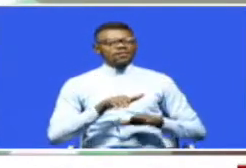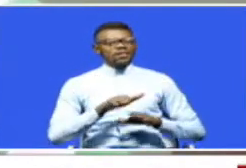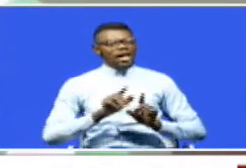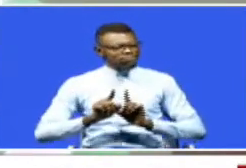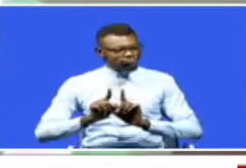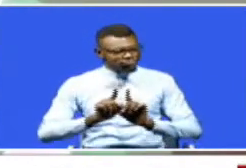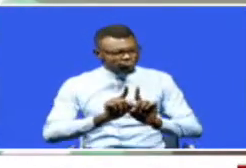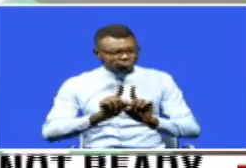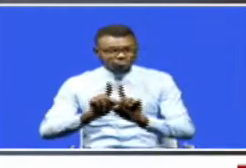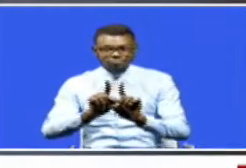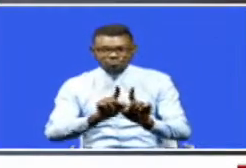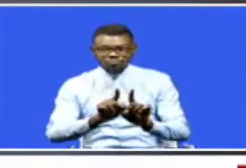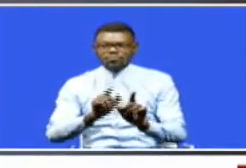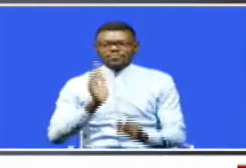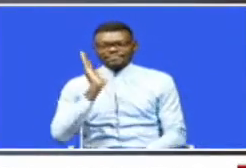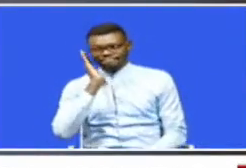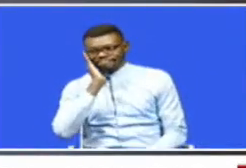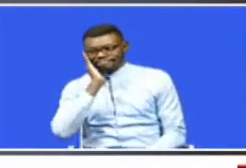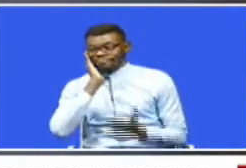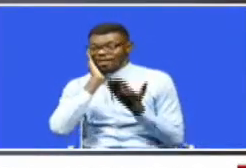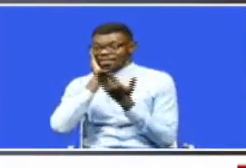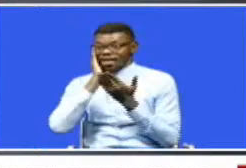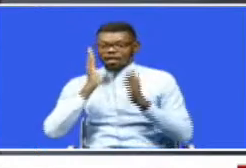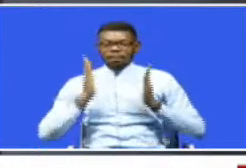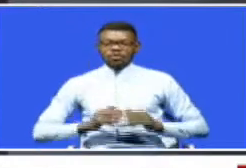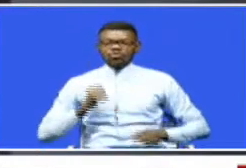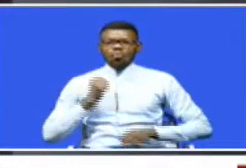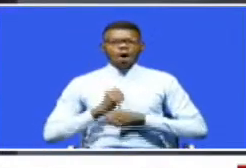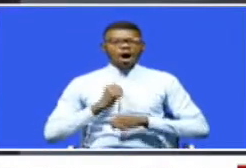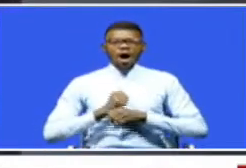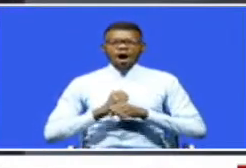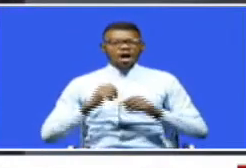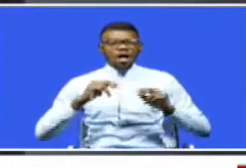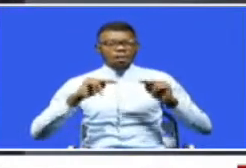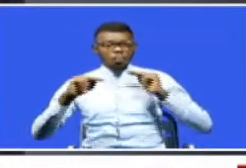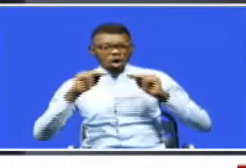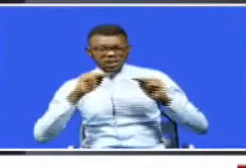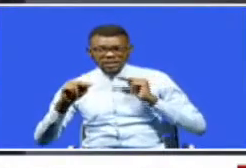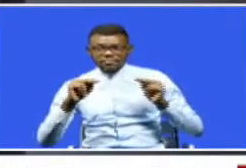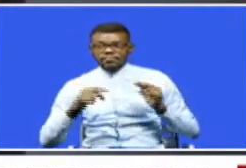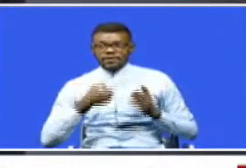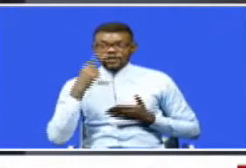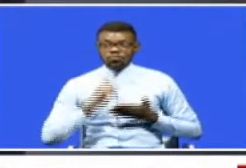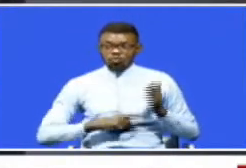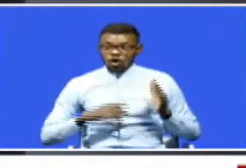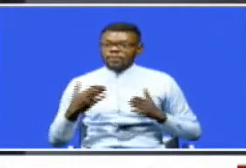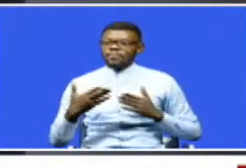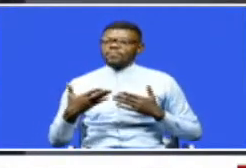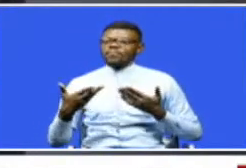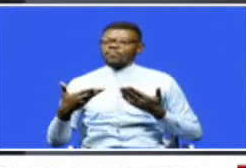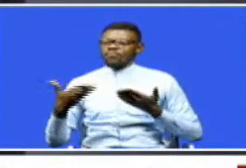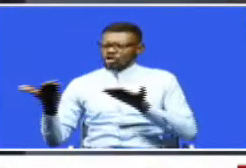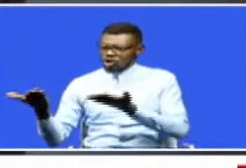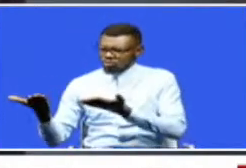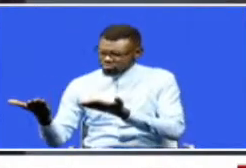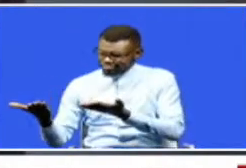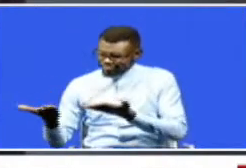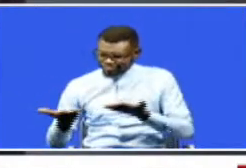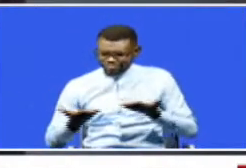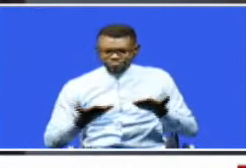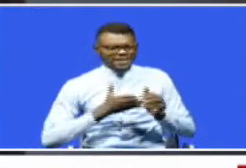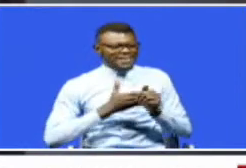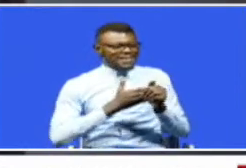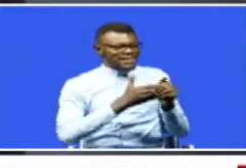kule kuchukua malezi. A bar attendant at the hotel questioned by police claimed to have ushered out the suspect an hour and a